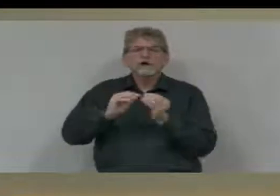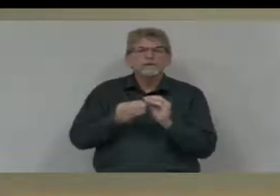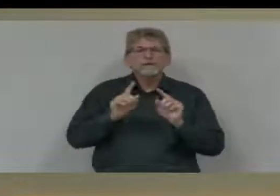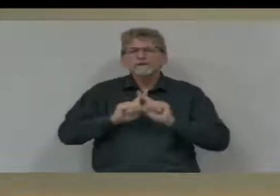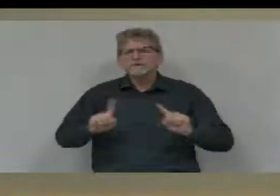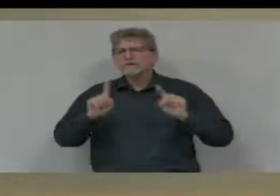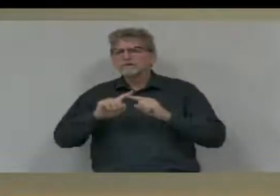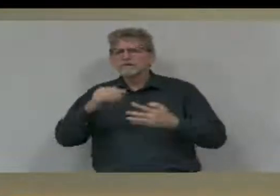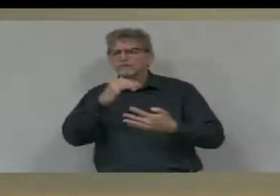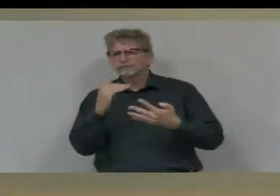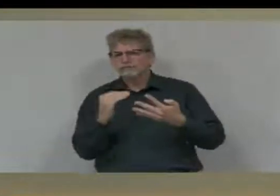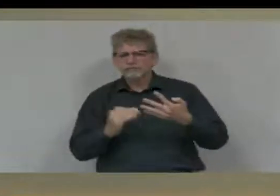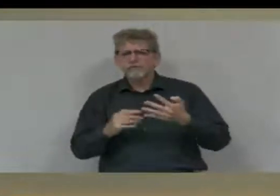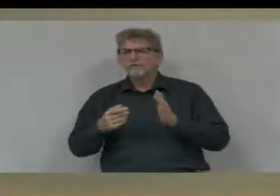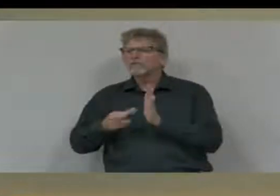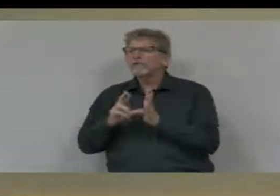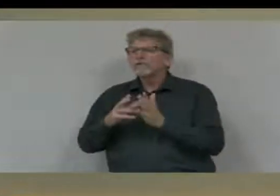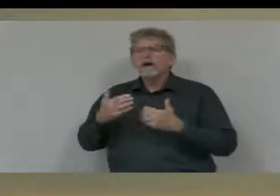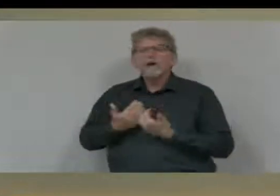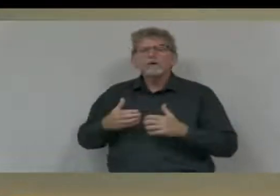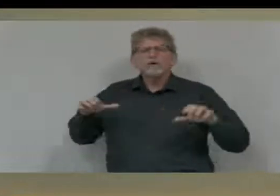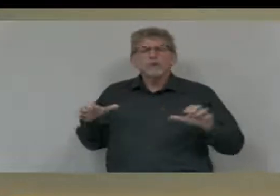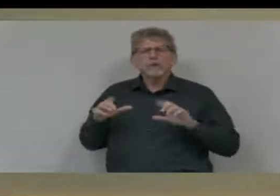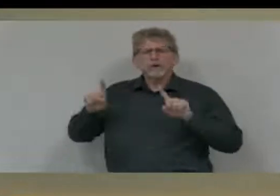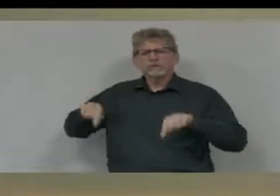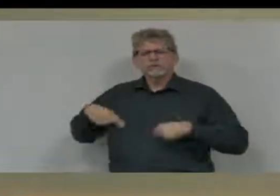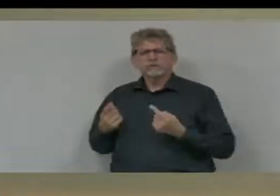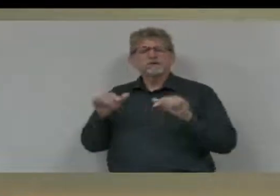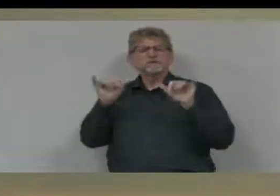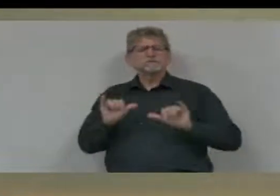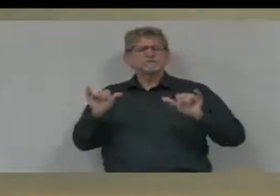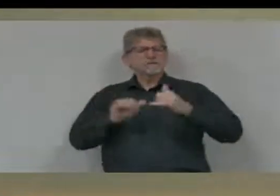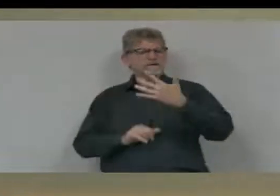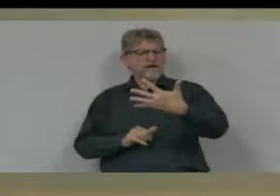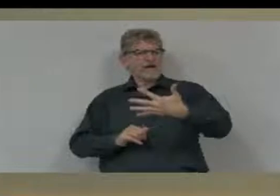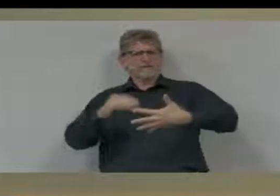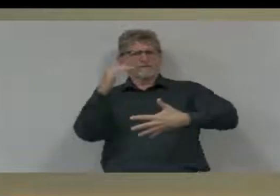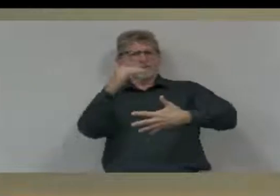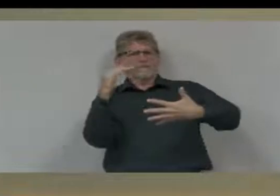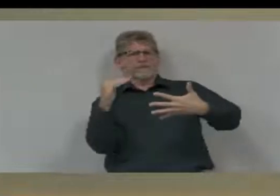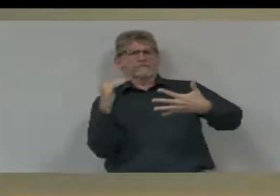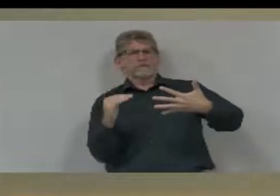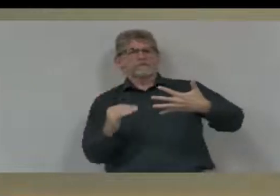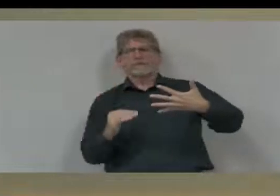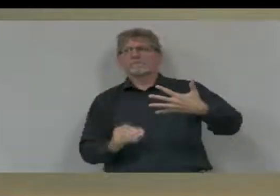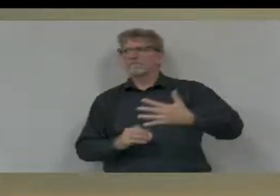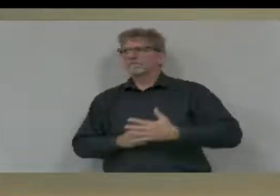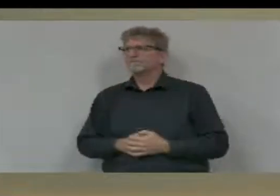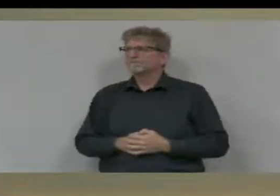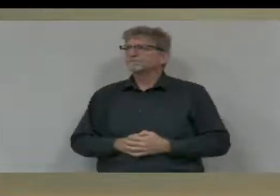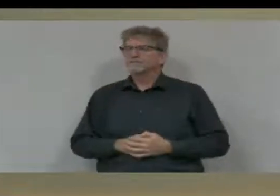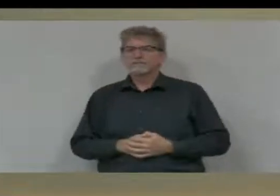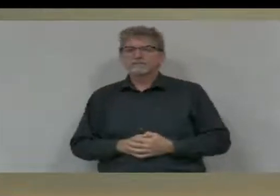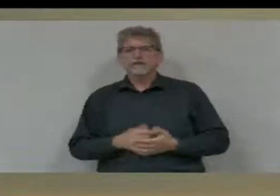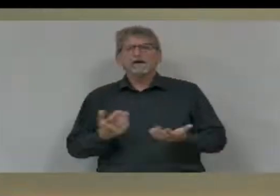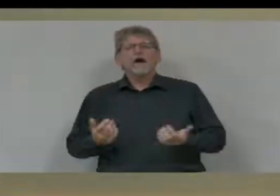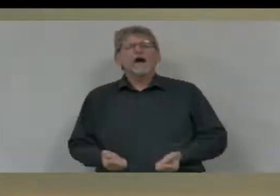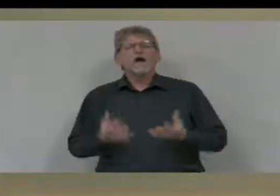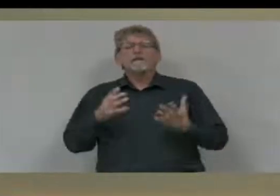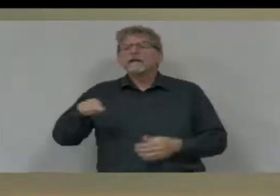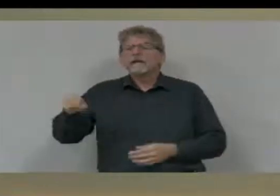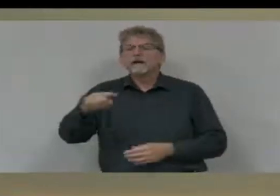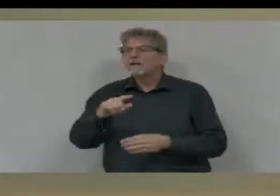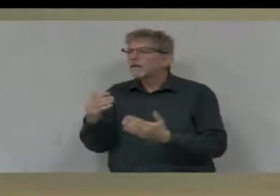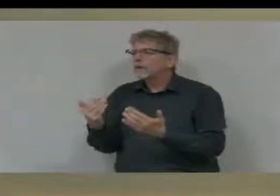Just to review, the 5 data points that we have been following here locally for our COVID-19 pandemic are the number of new confirmed COVID-19